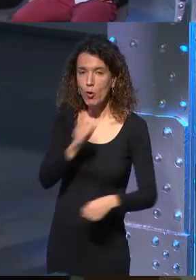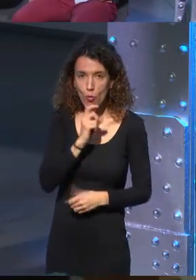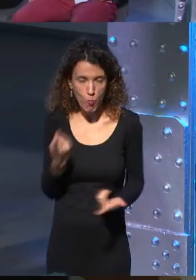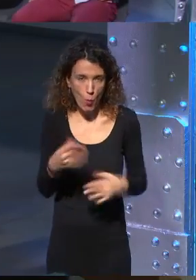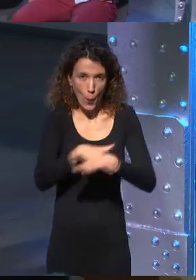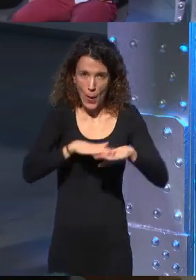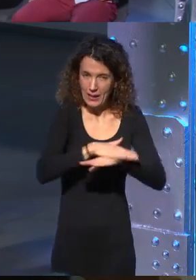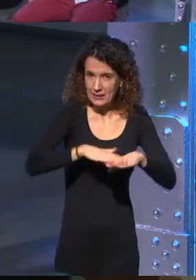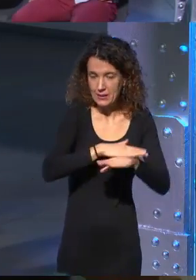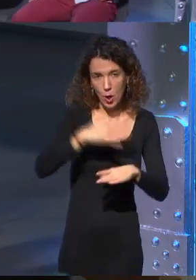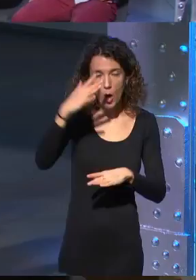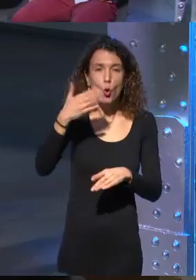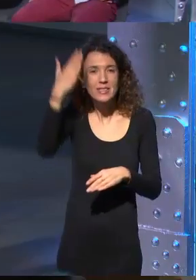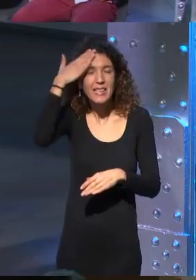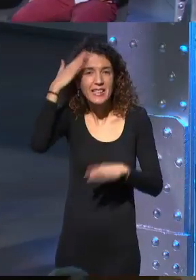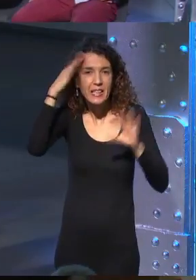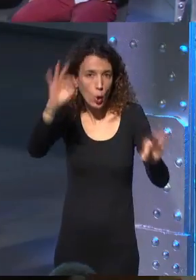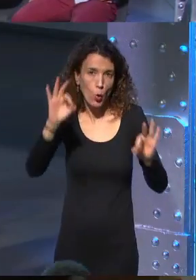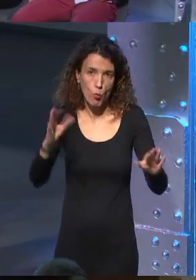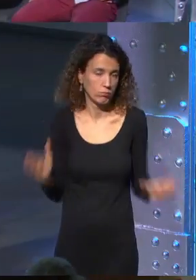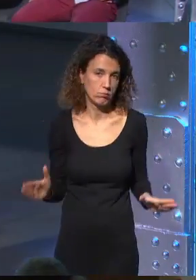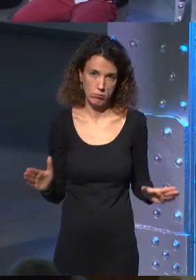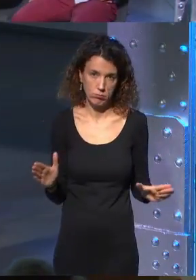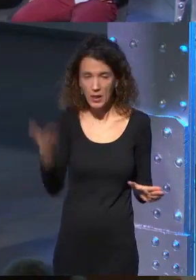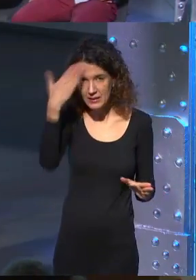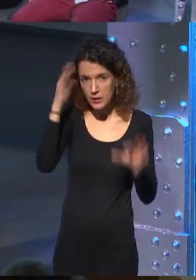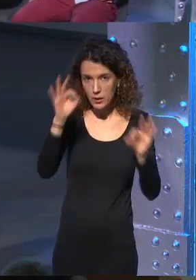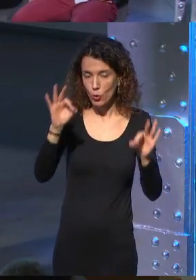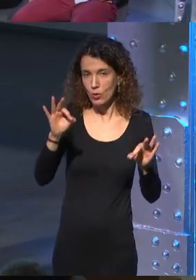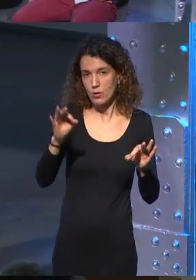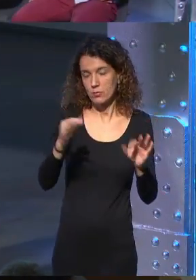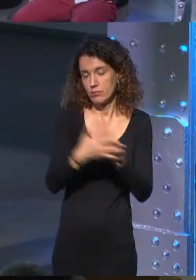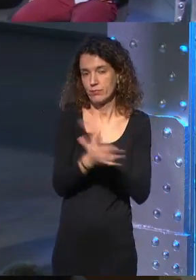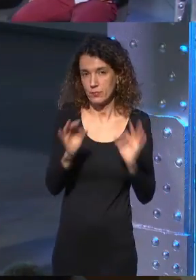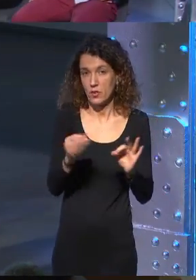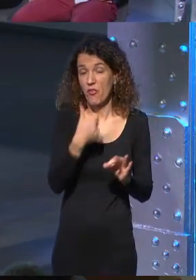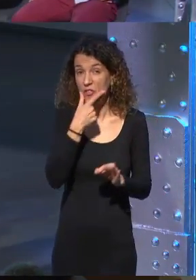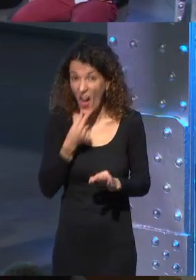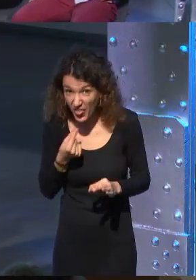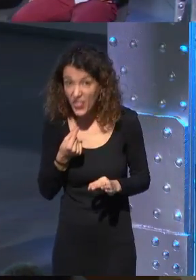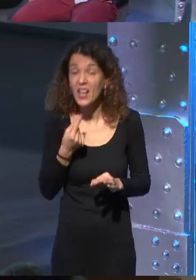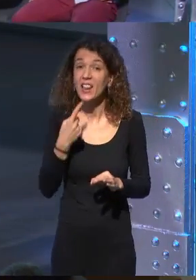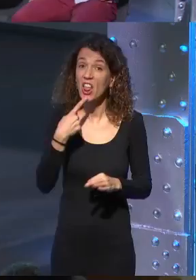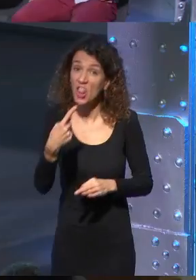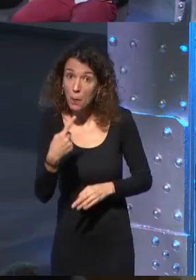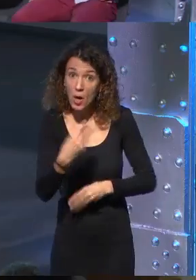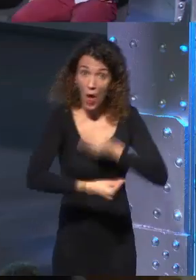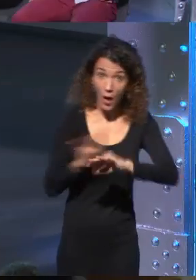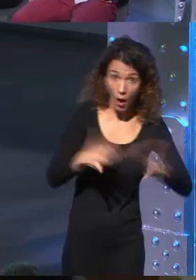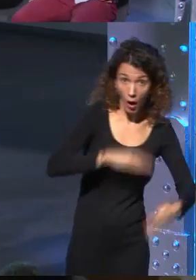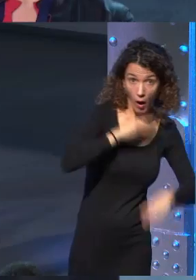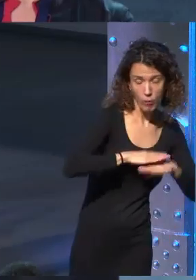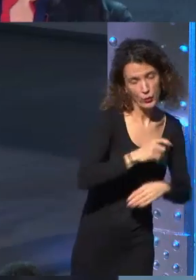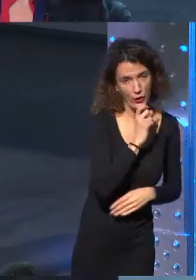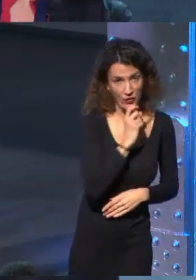children of the internet. A basic rule would be common sense, applying common sense. It's the less